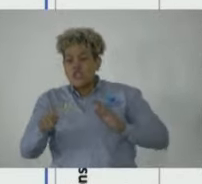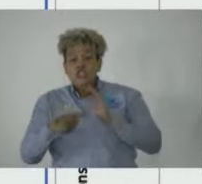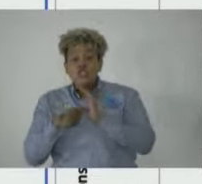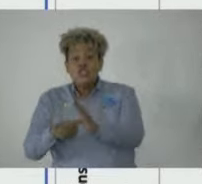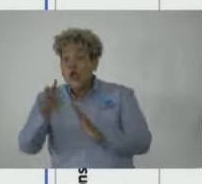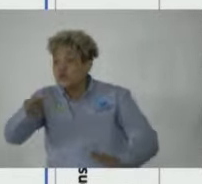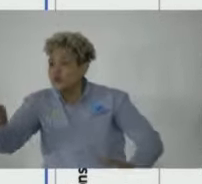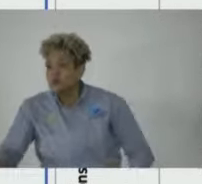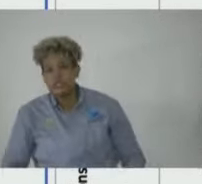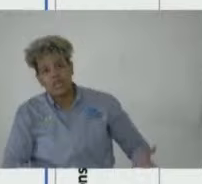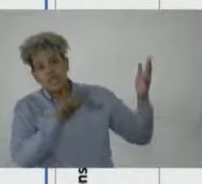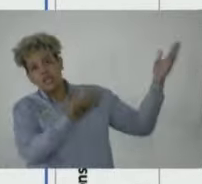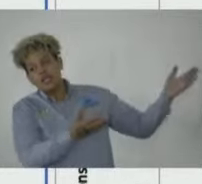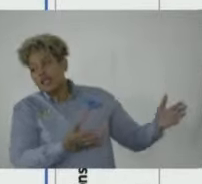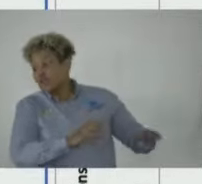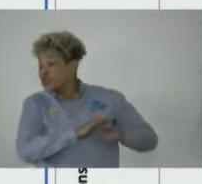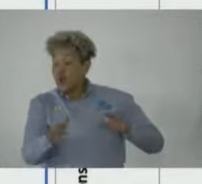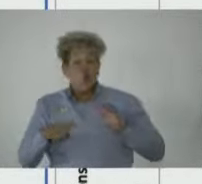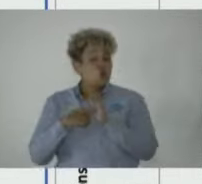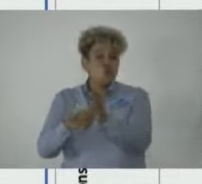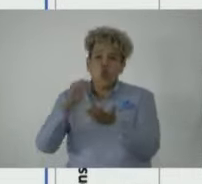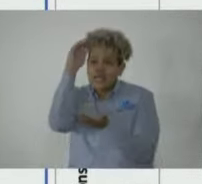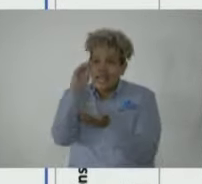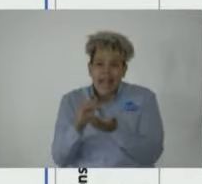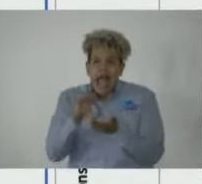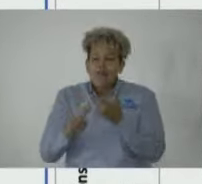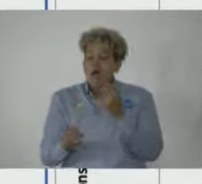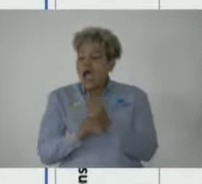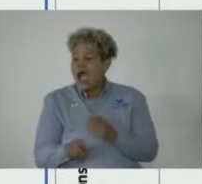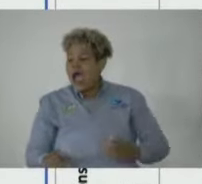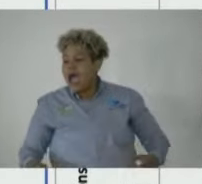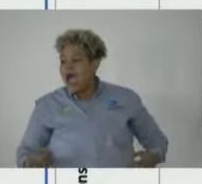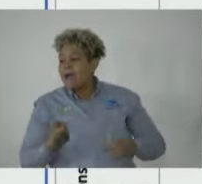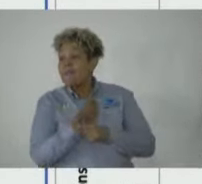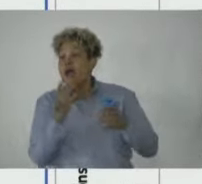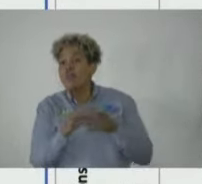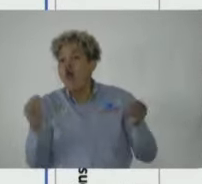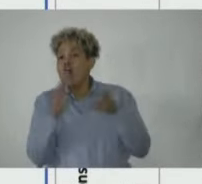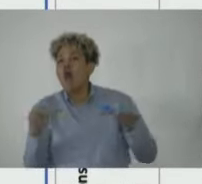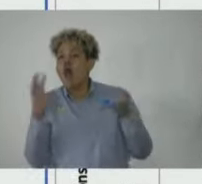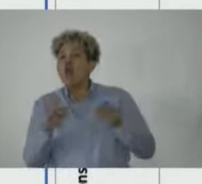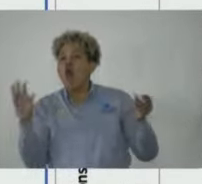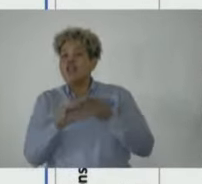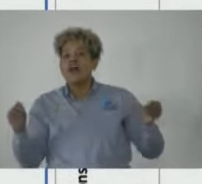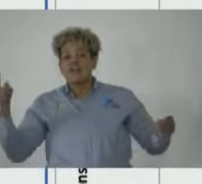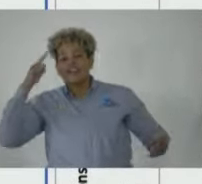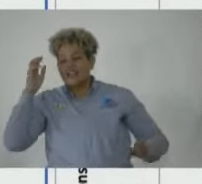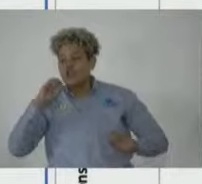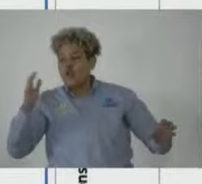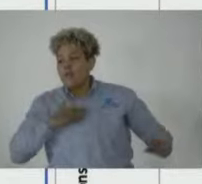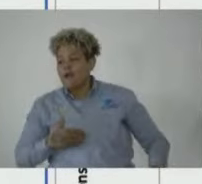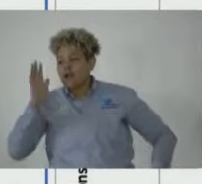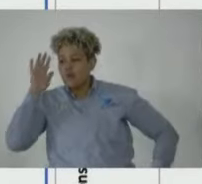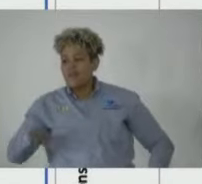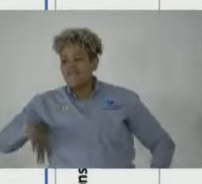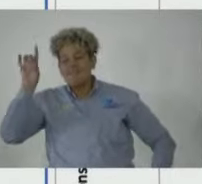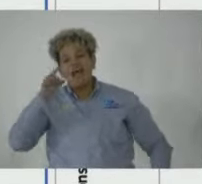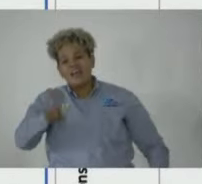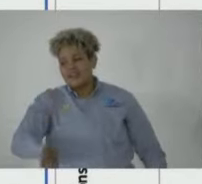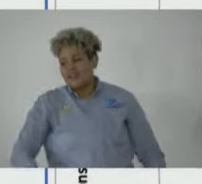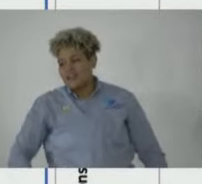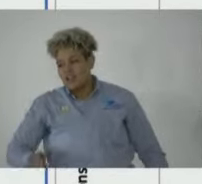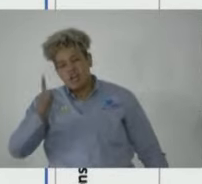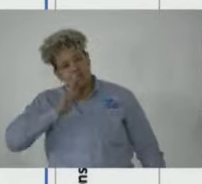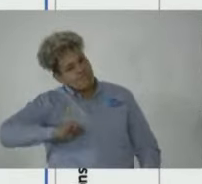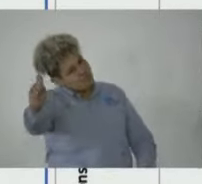the 22%, doesn't show the decline, and makes a meal of it, thinking that nobody is going to find him out. Red